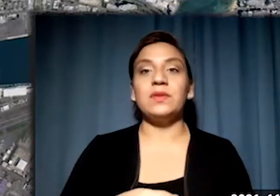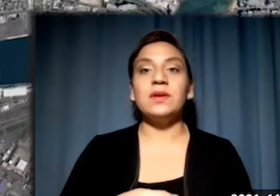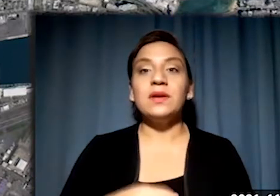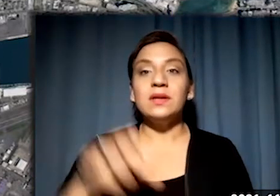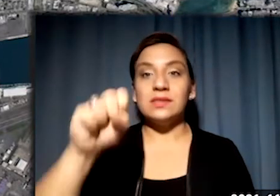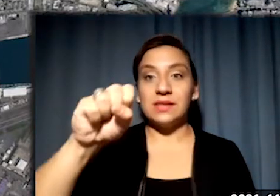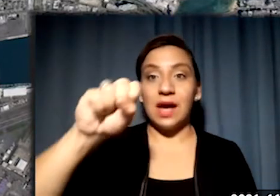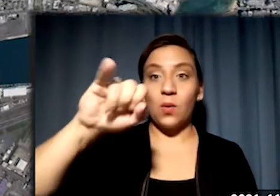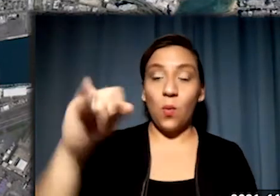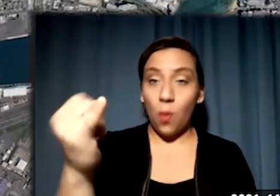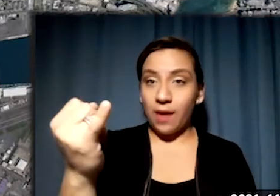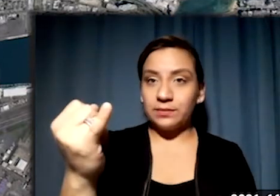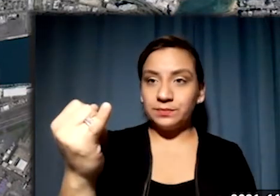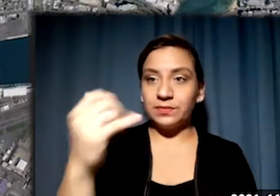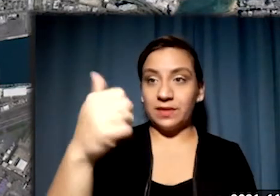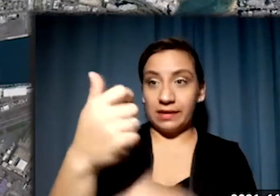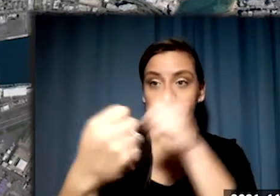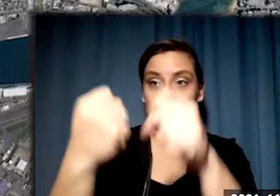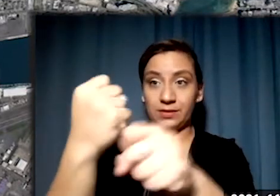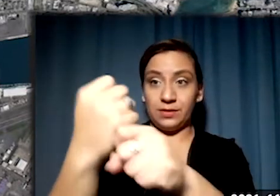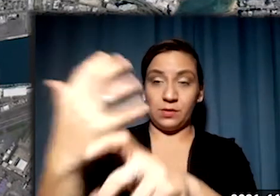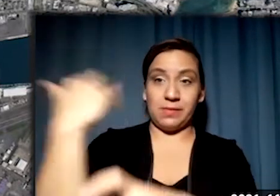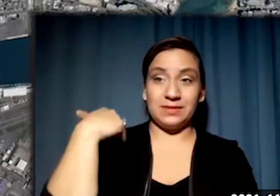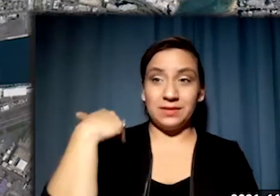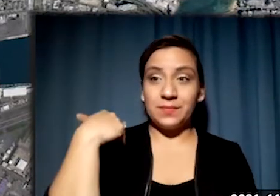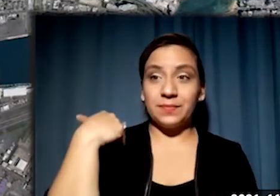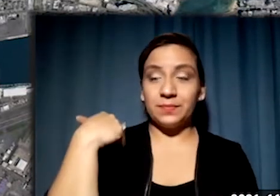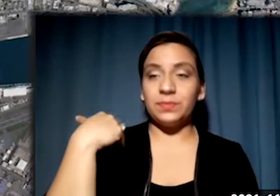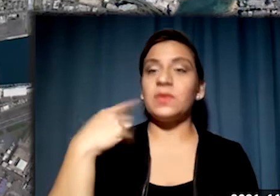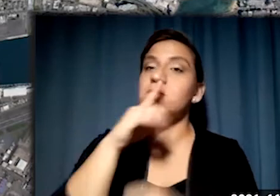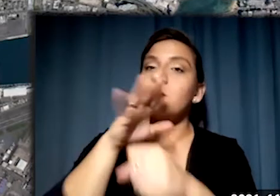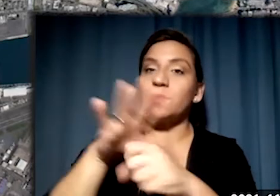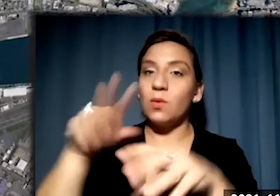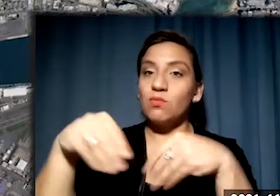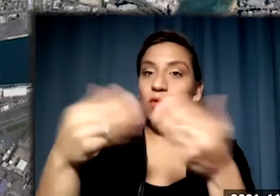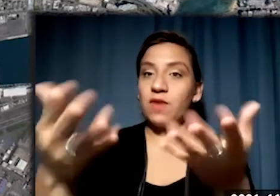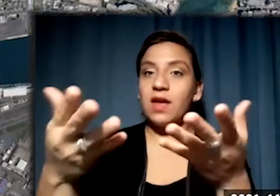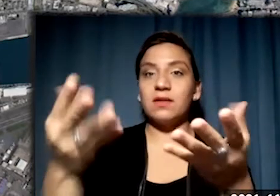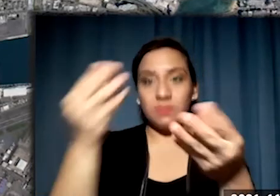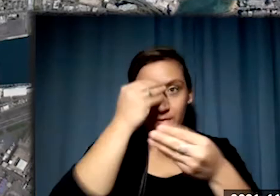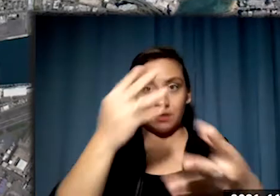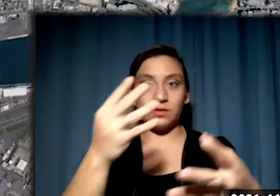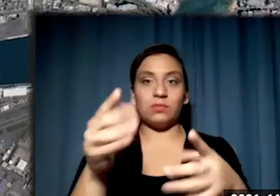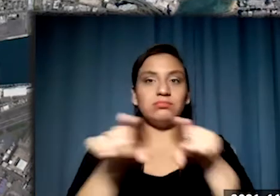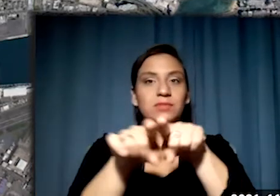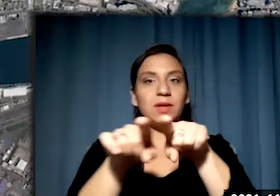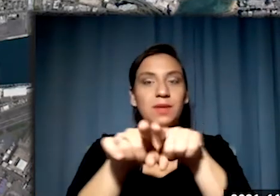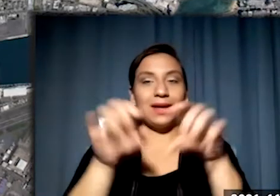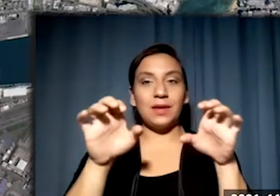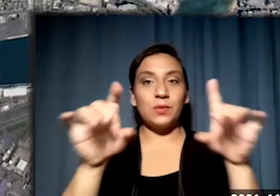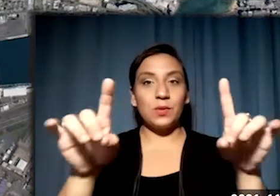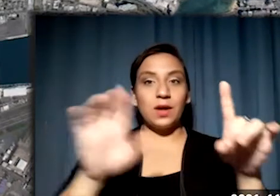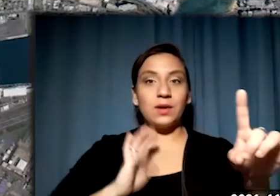committed to provide information and educate our citizens as established by one of the provisions of the